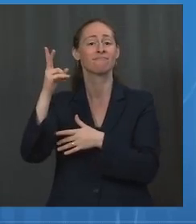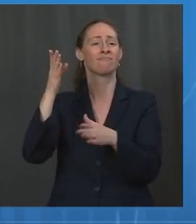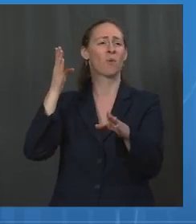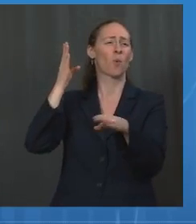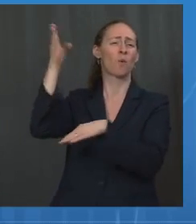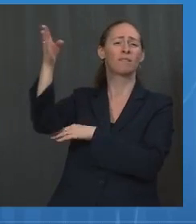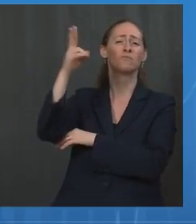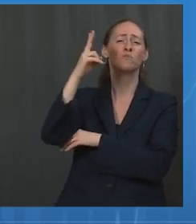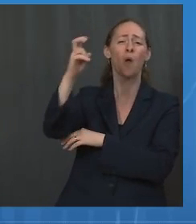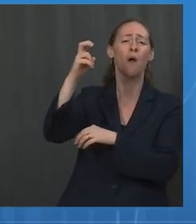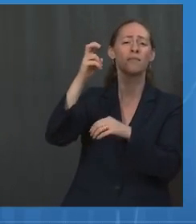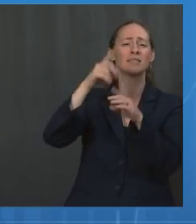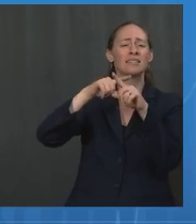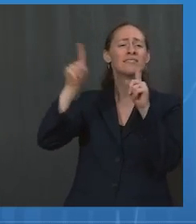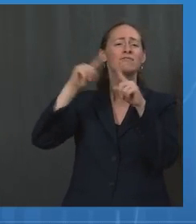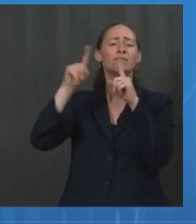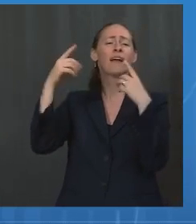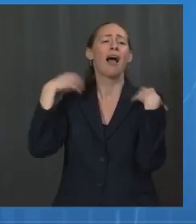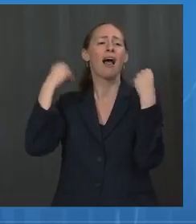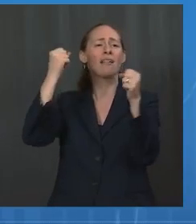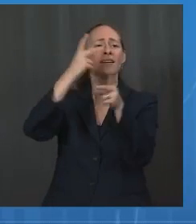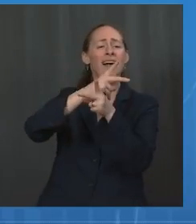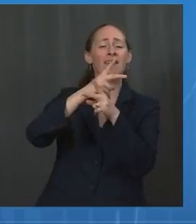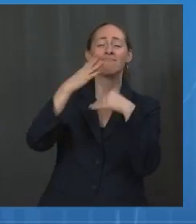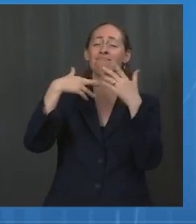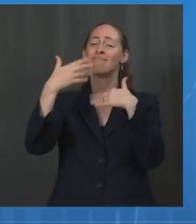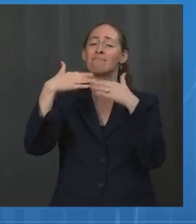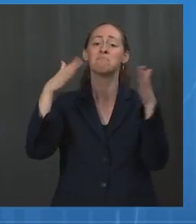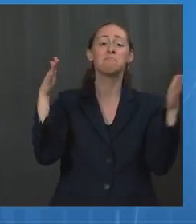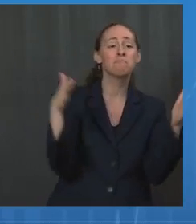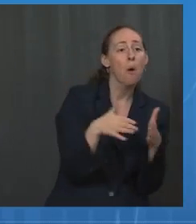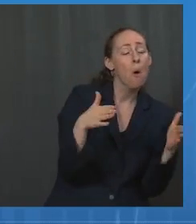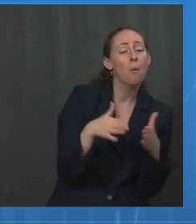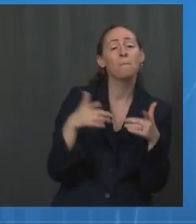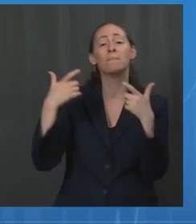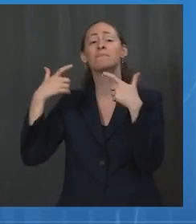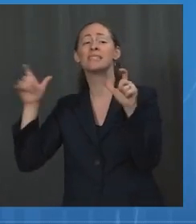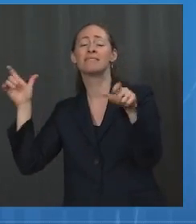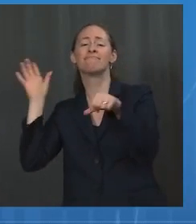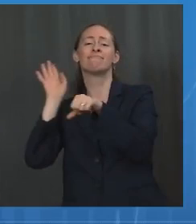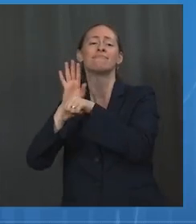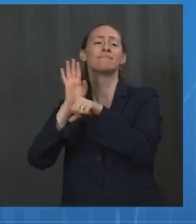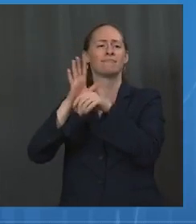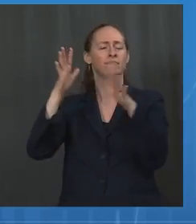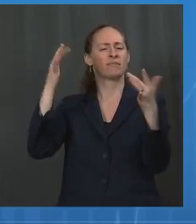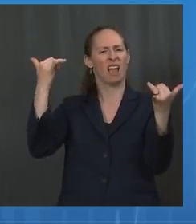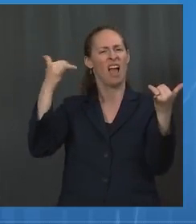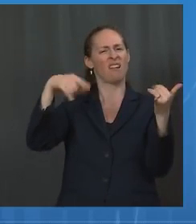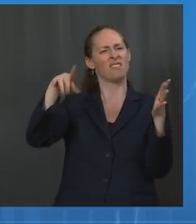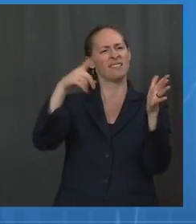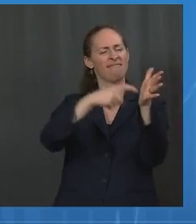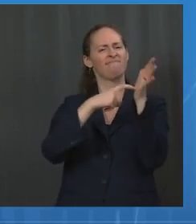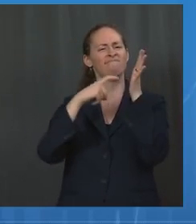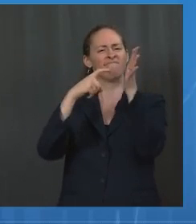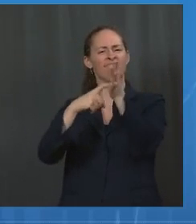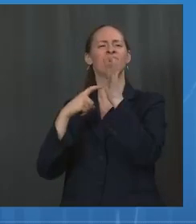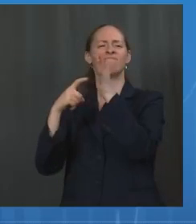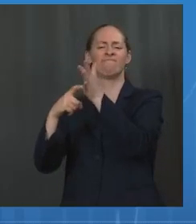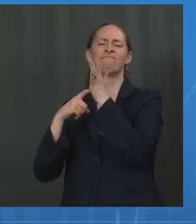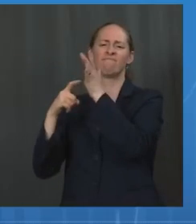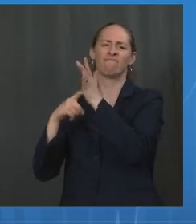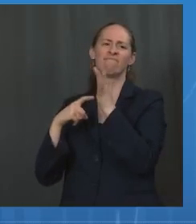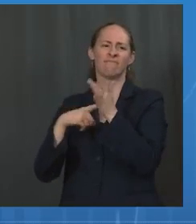and small businesses across the country, and many state and local governments have all adopted vaccination requirements to